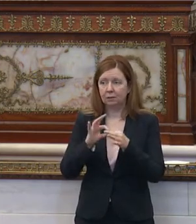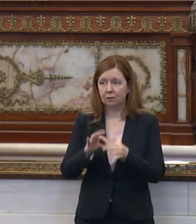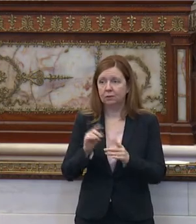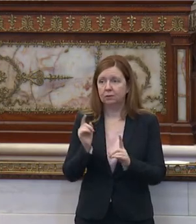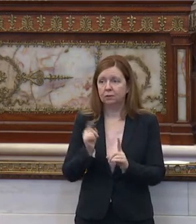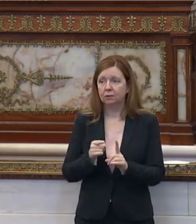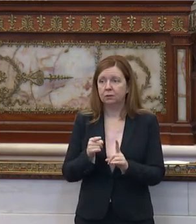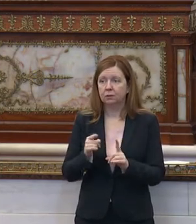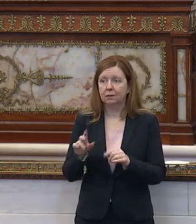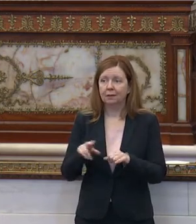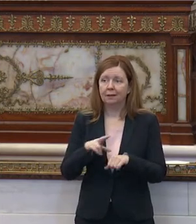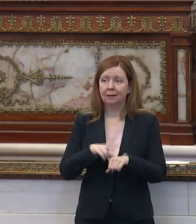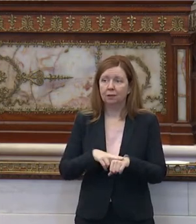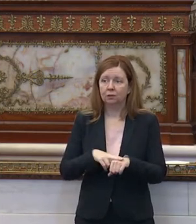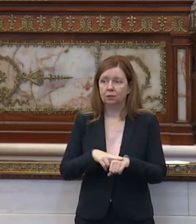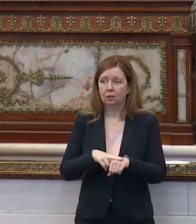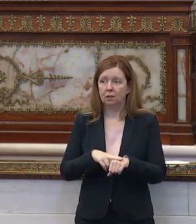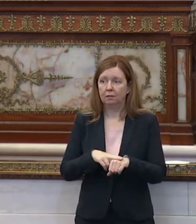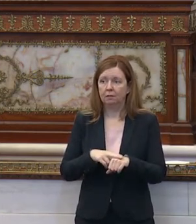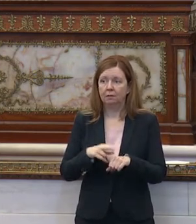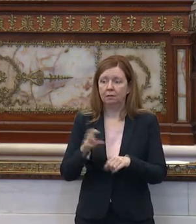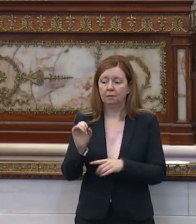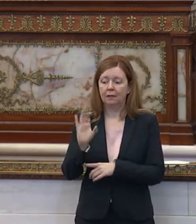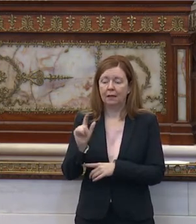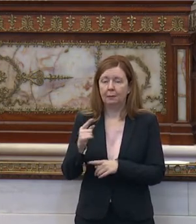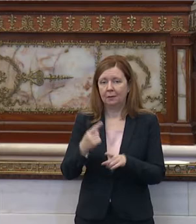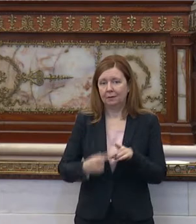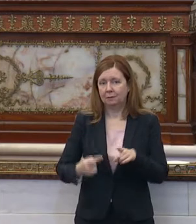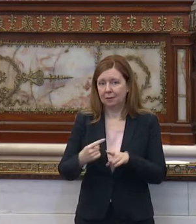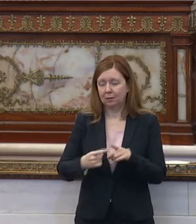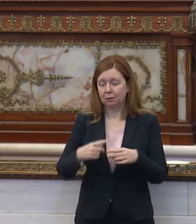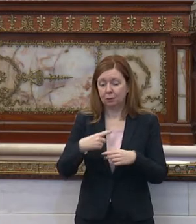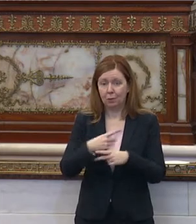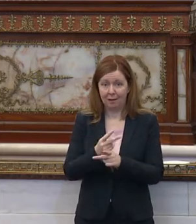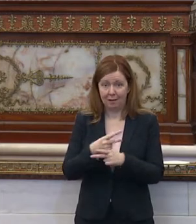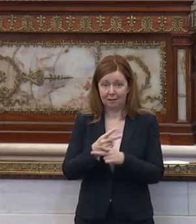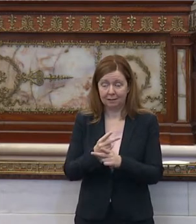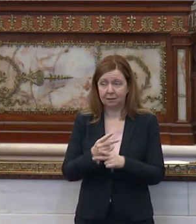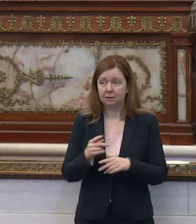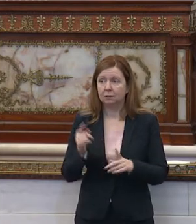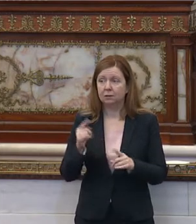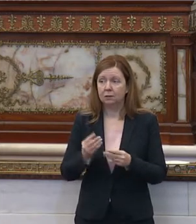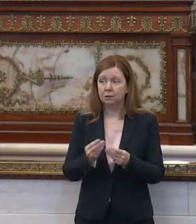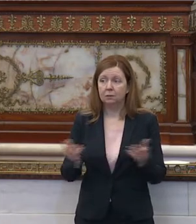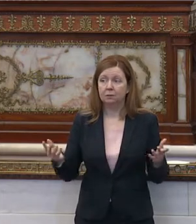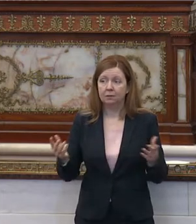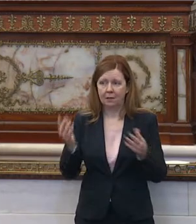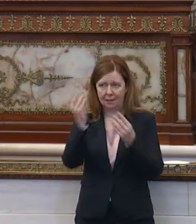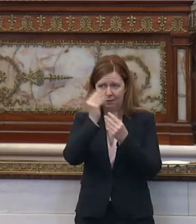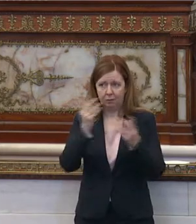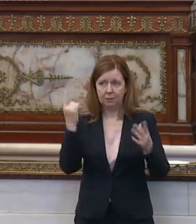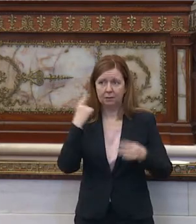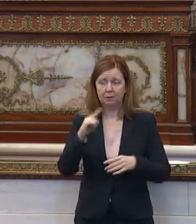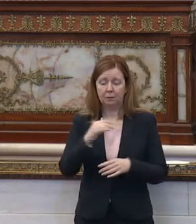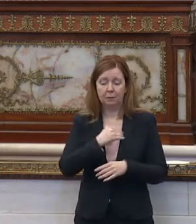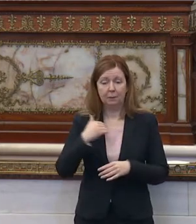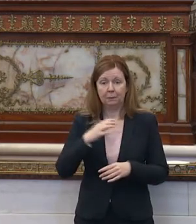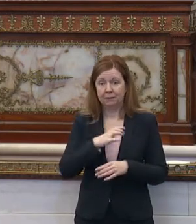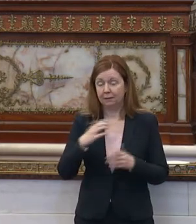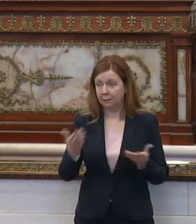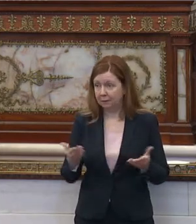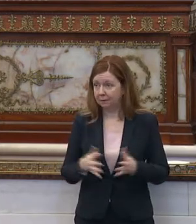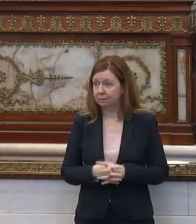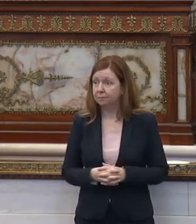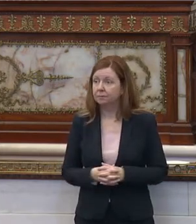to the nature of the capital expenditure products, to provide the information for members of the committee.